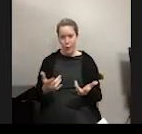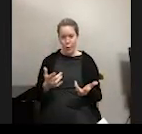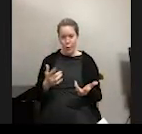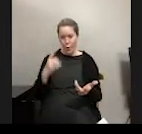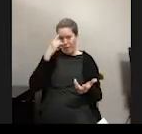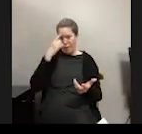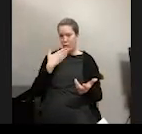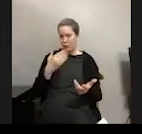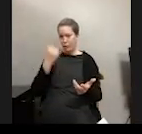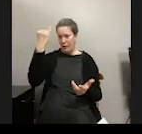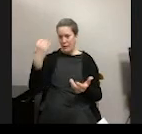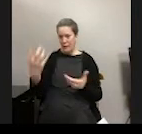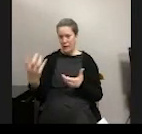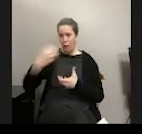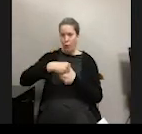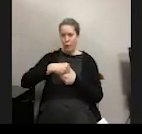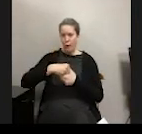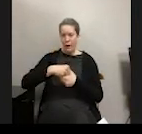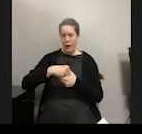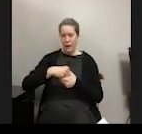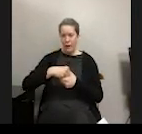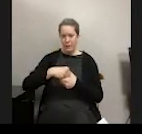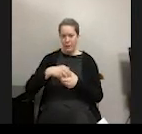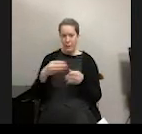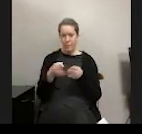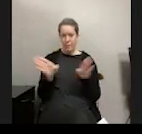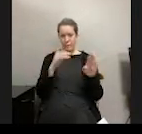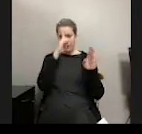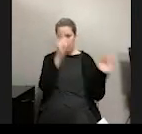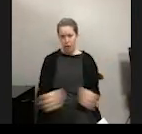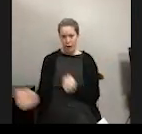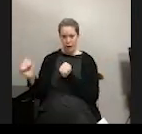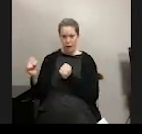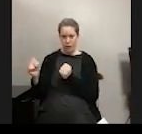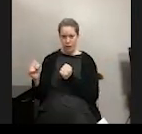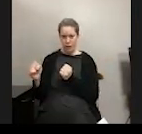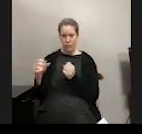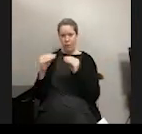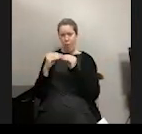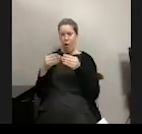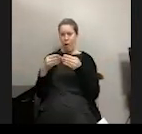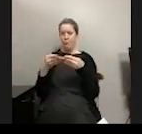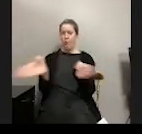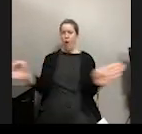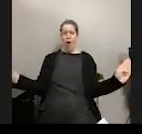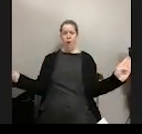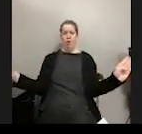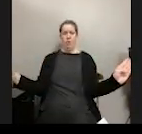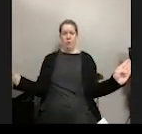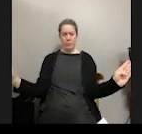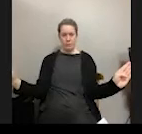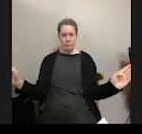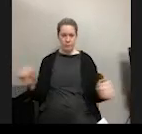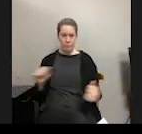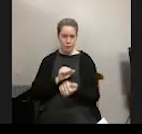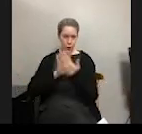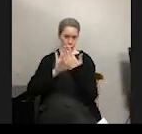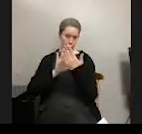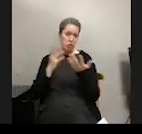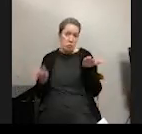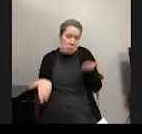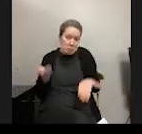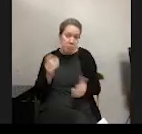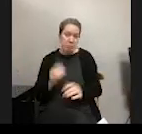strategy somehow in a broader way somehow. Just thoughts. Thanks. Thank you so much,